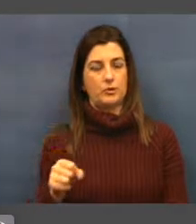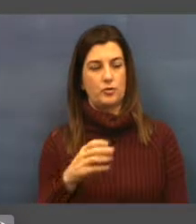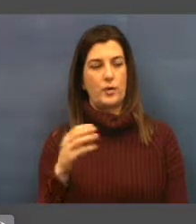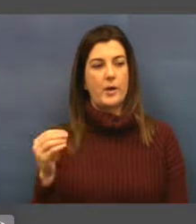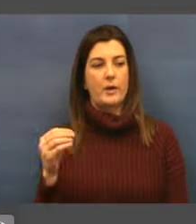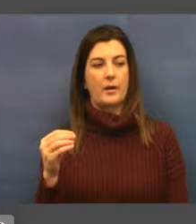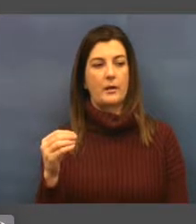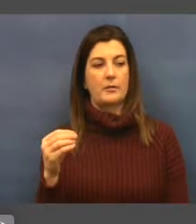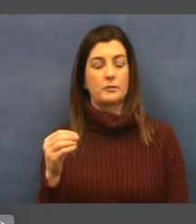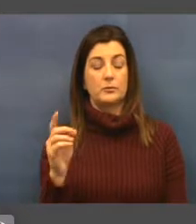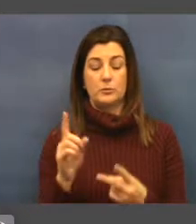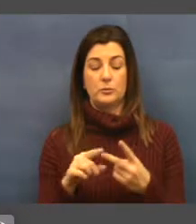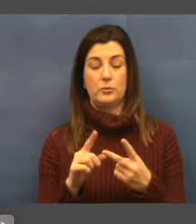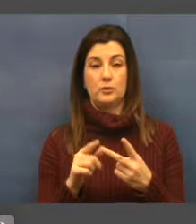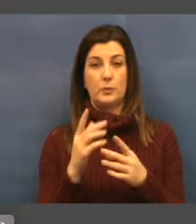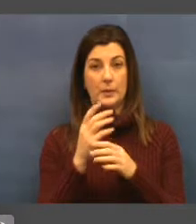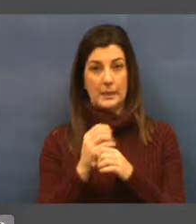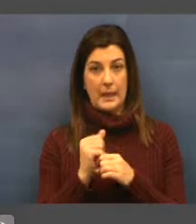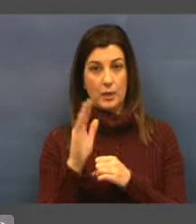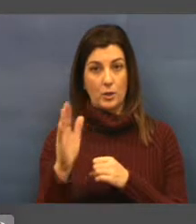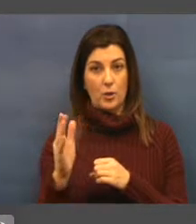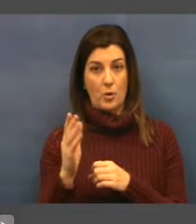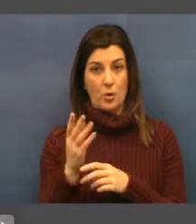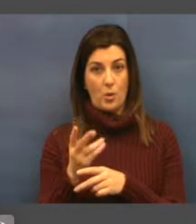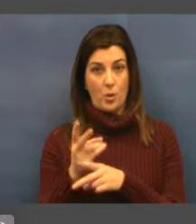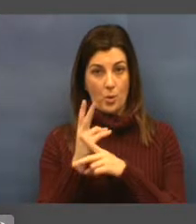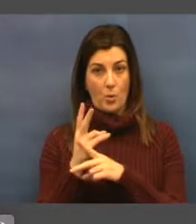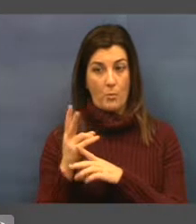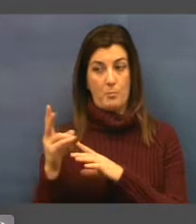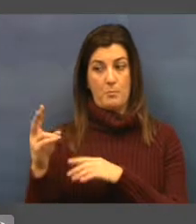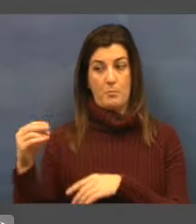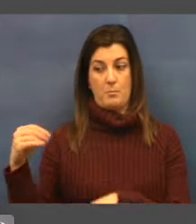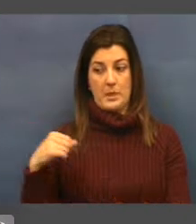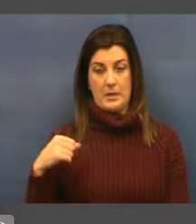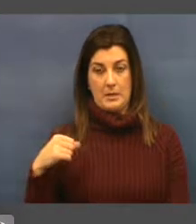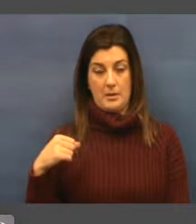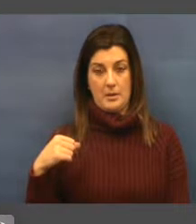when you receive your loan payment in your bank account,